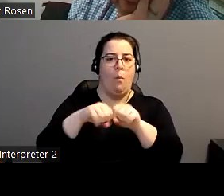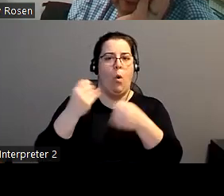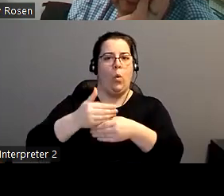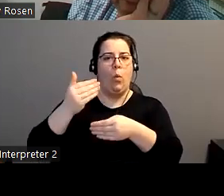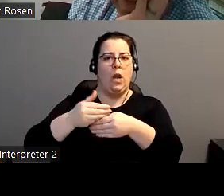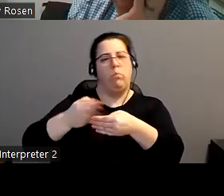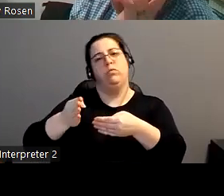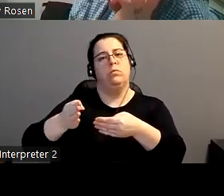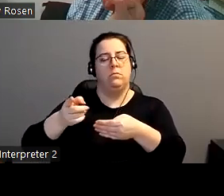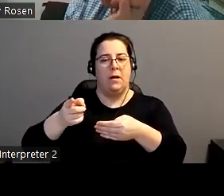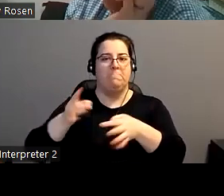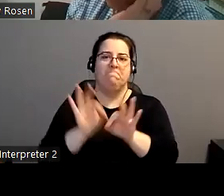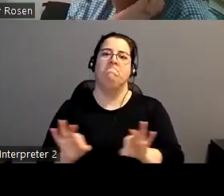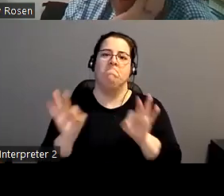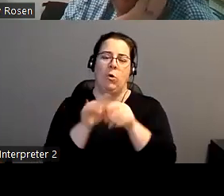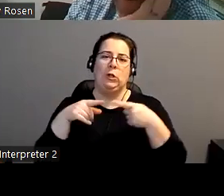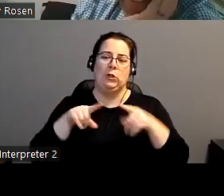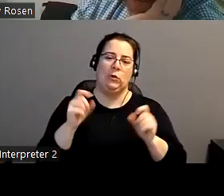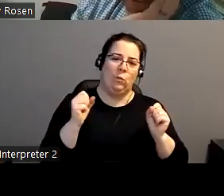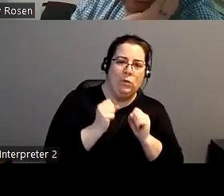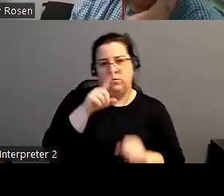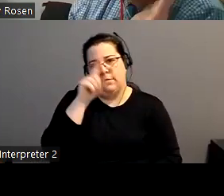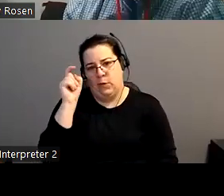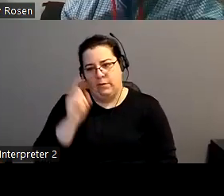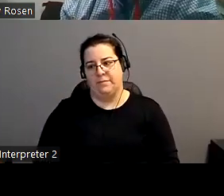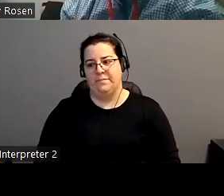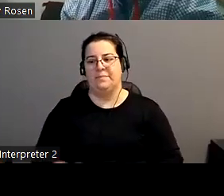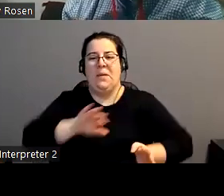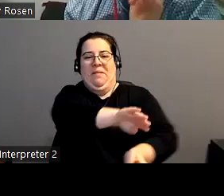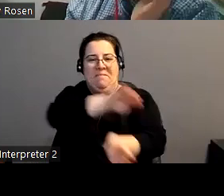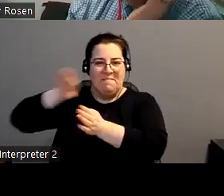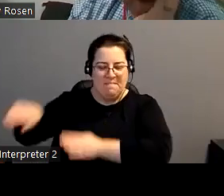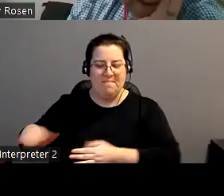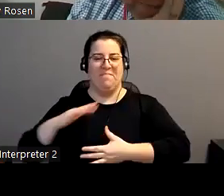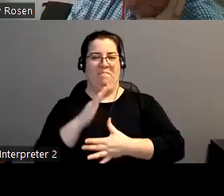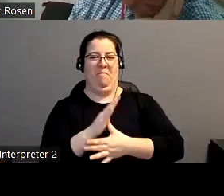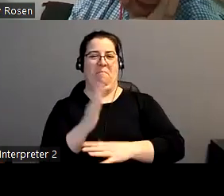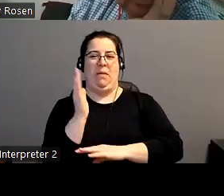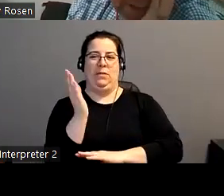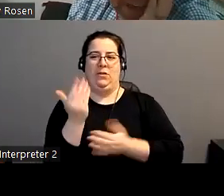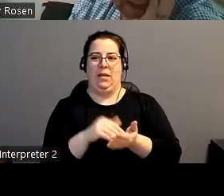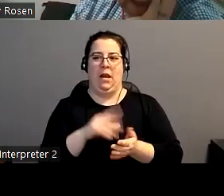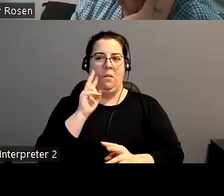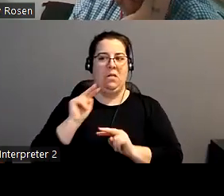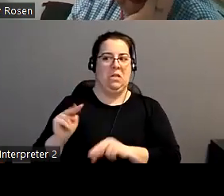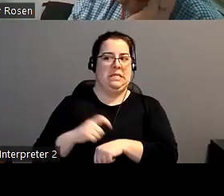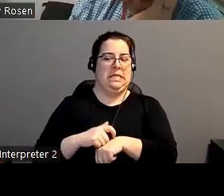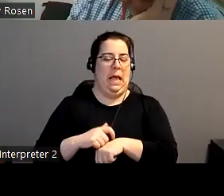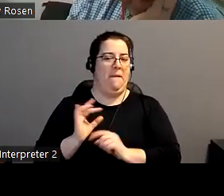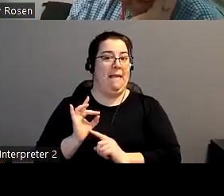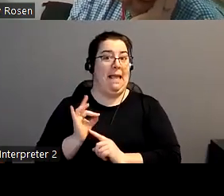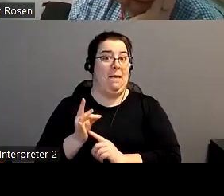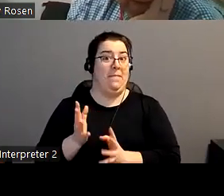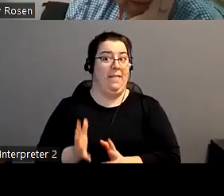cold winter. Now, back to the main presentation. I want to be mindful of the time. It looks like I have 8 more minutes,